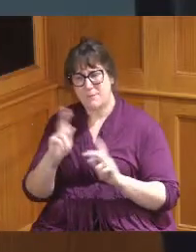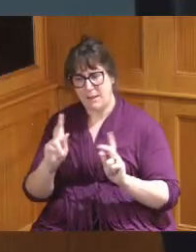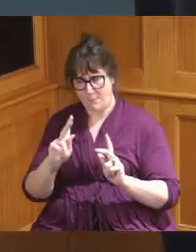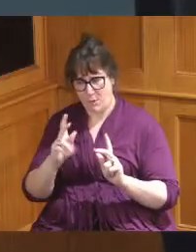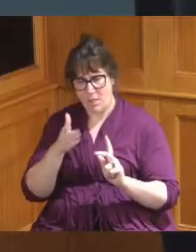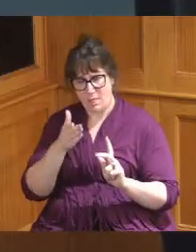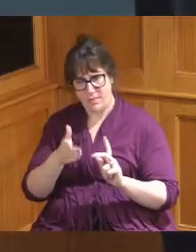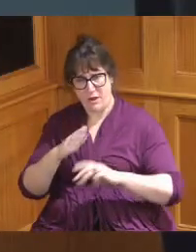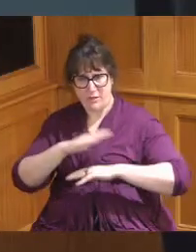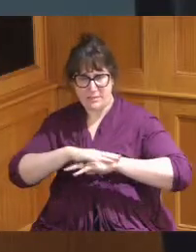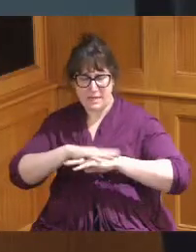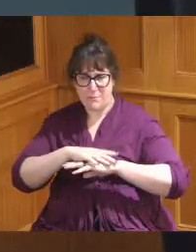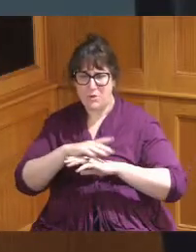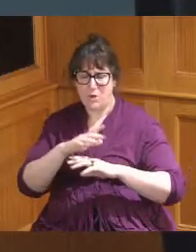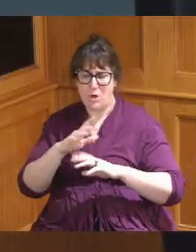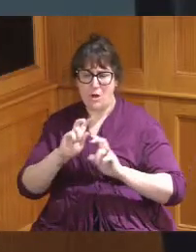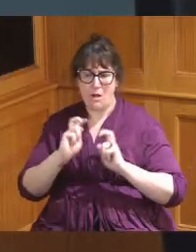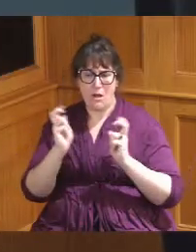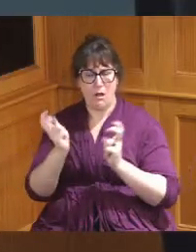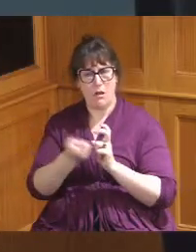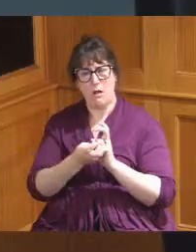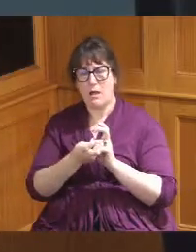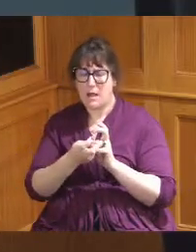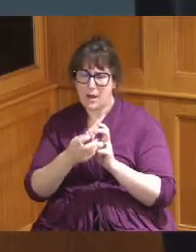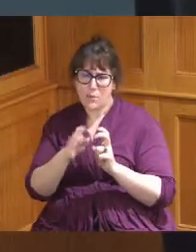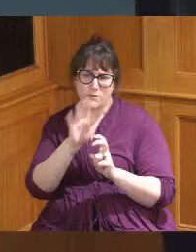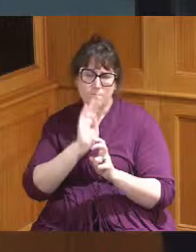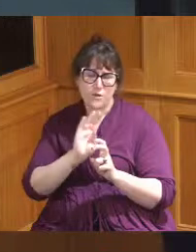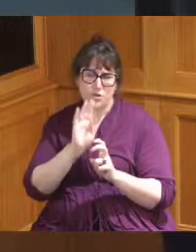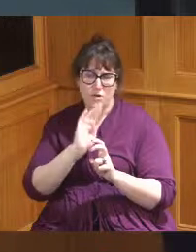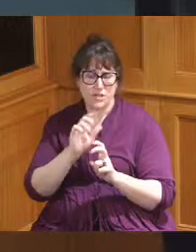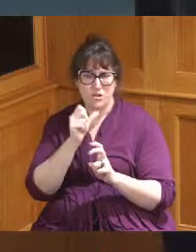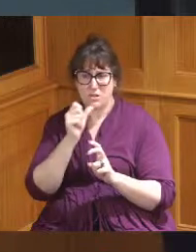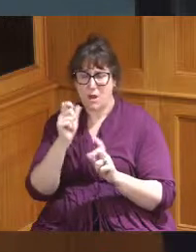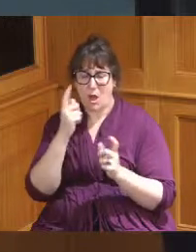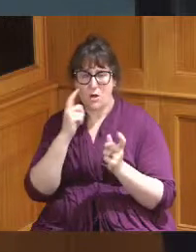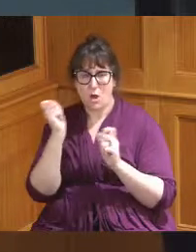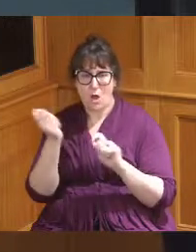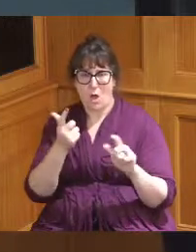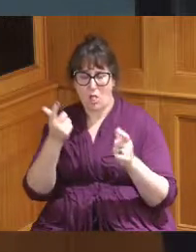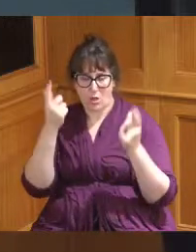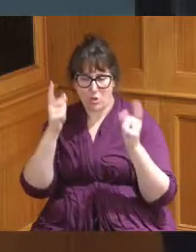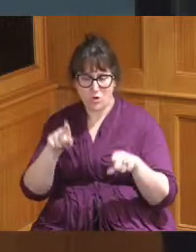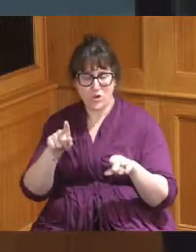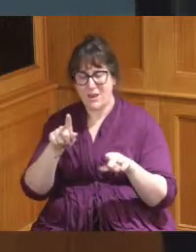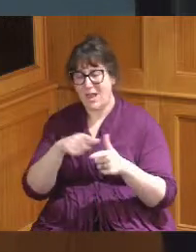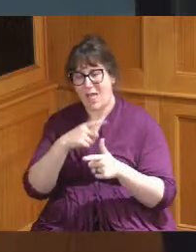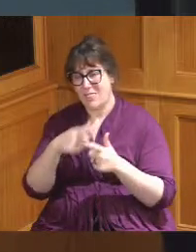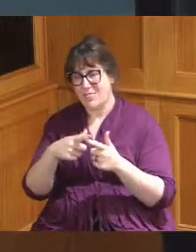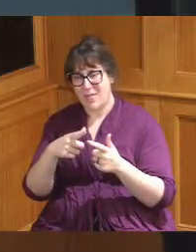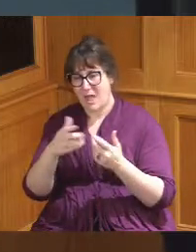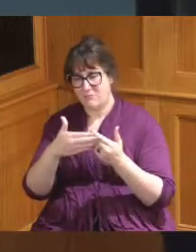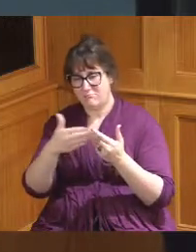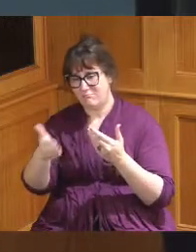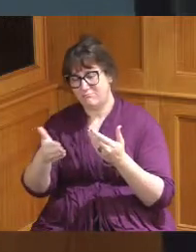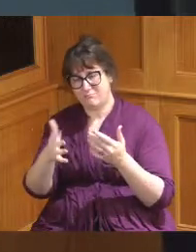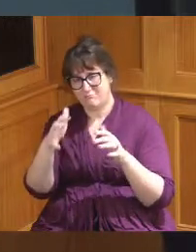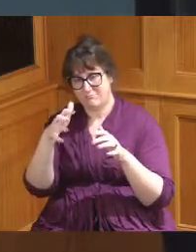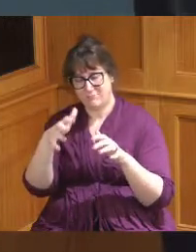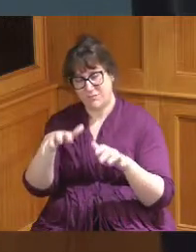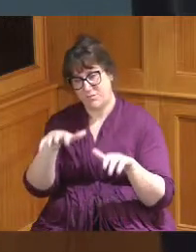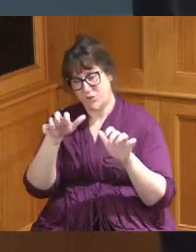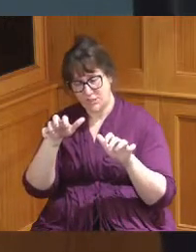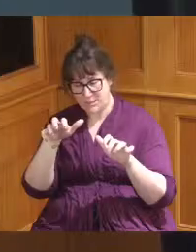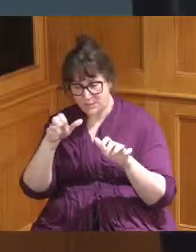some frustration about not getting to a consensus and not having then anything move forward. So this is a response to